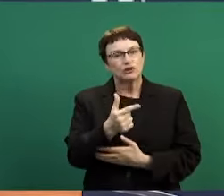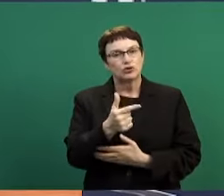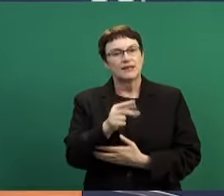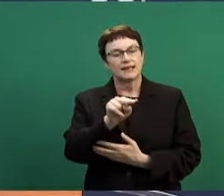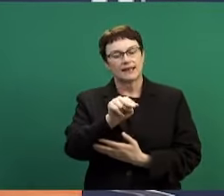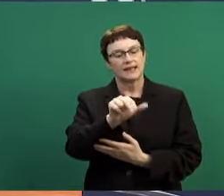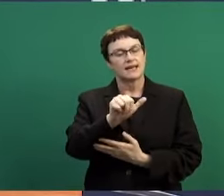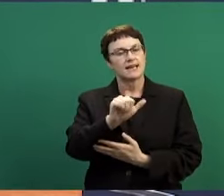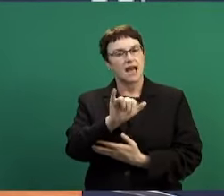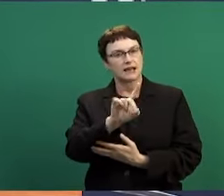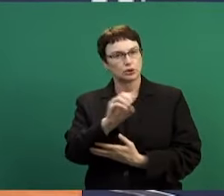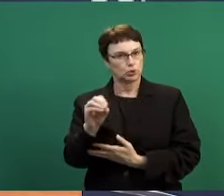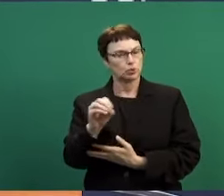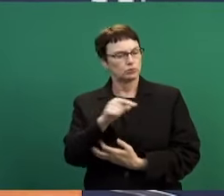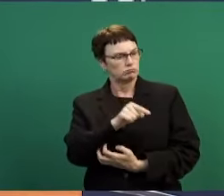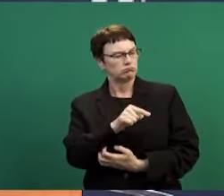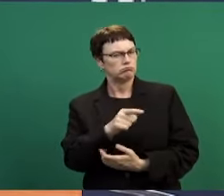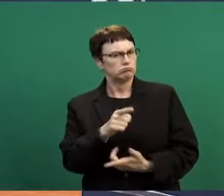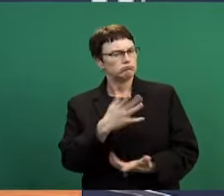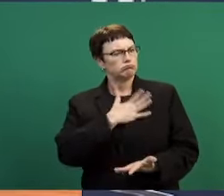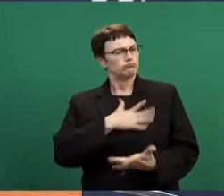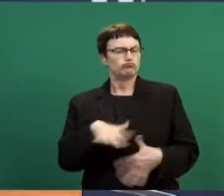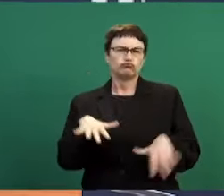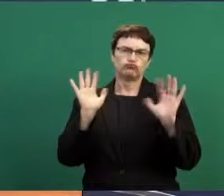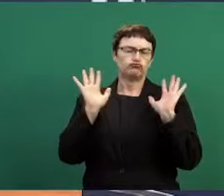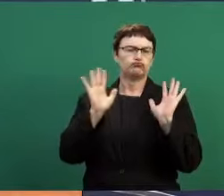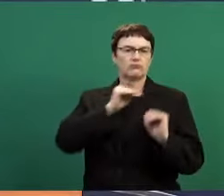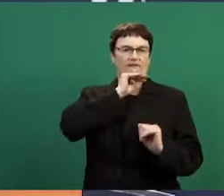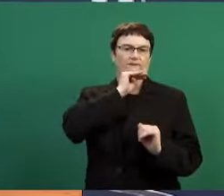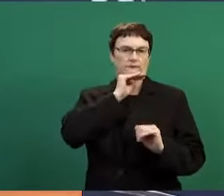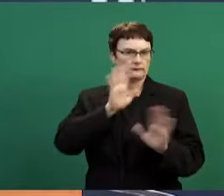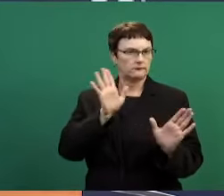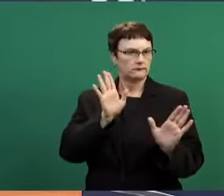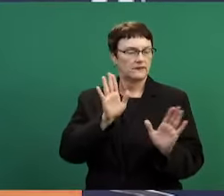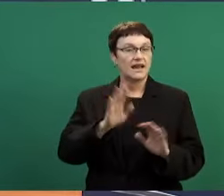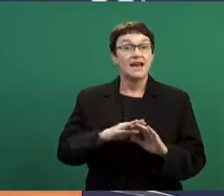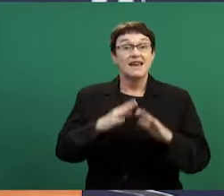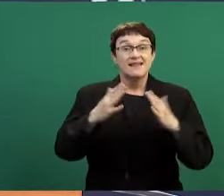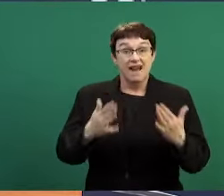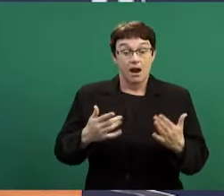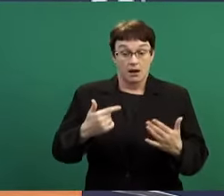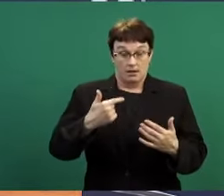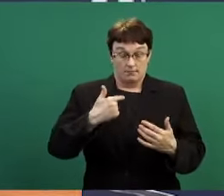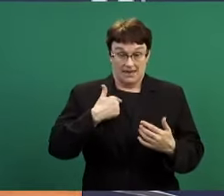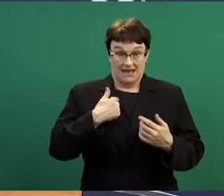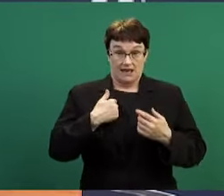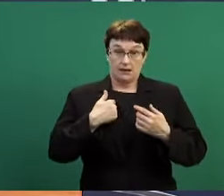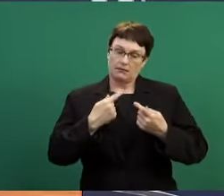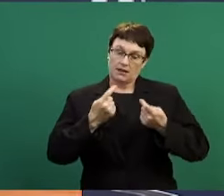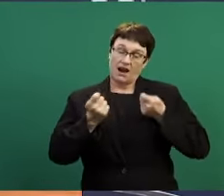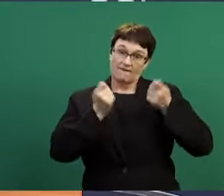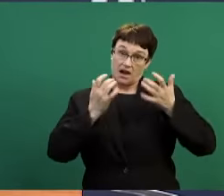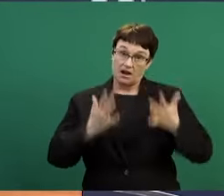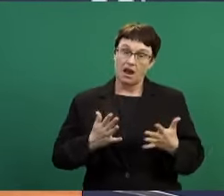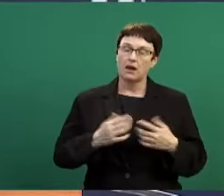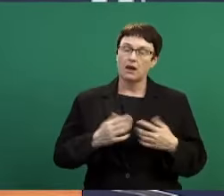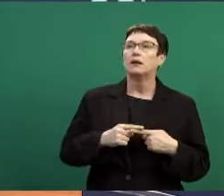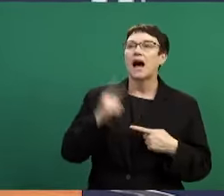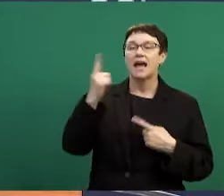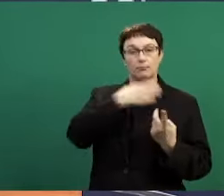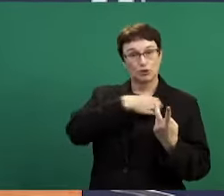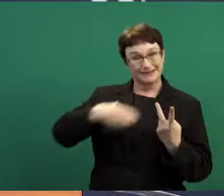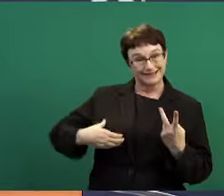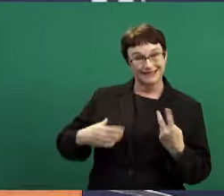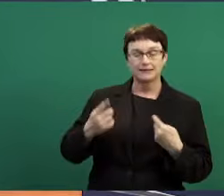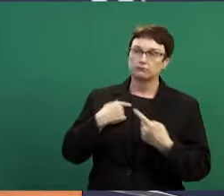done. But like conversations between the governor and the president, conversations between